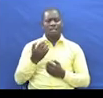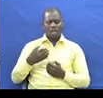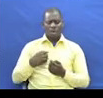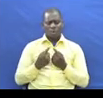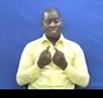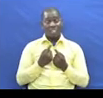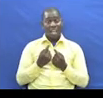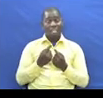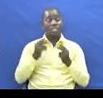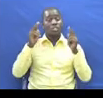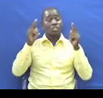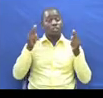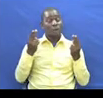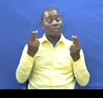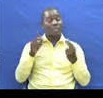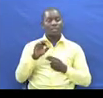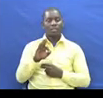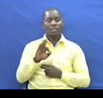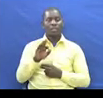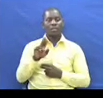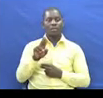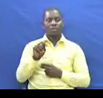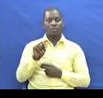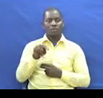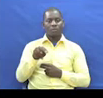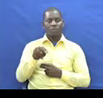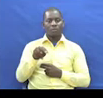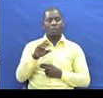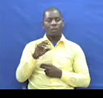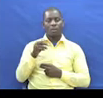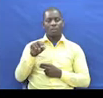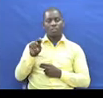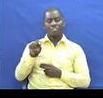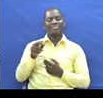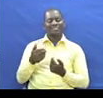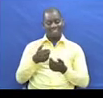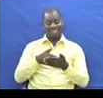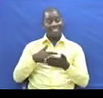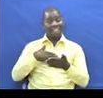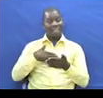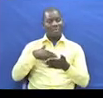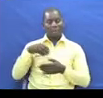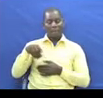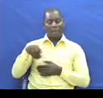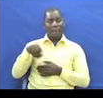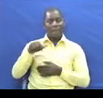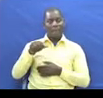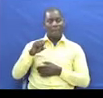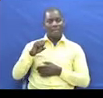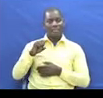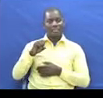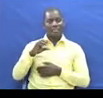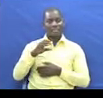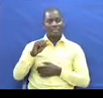the topic known as functions. My name is Pascal Titus Majebele, the teacher of